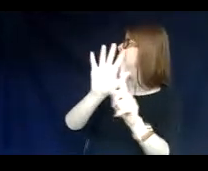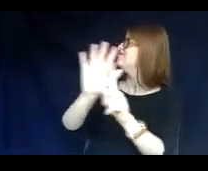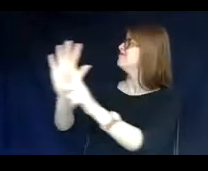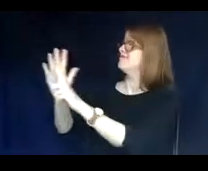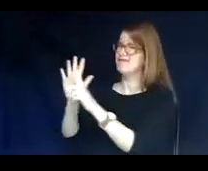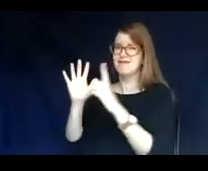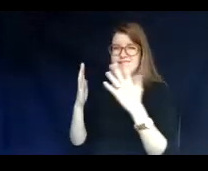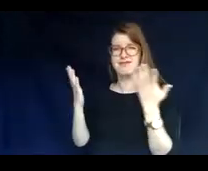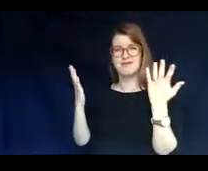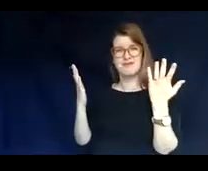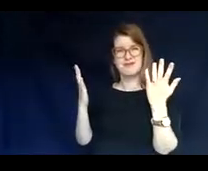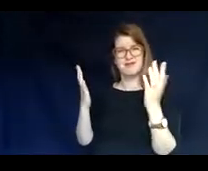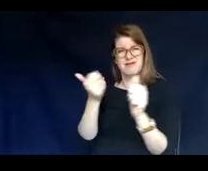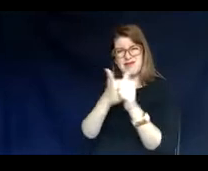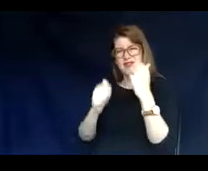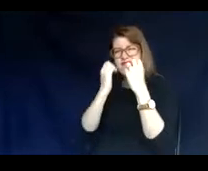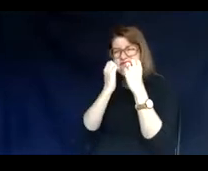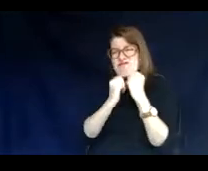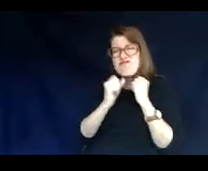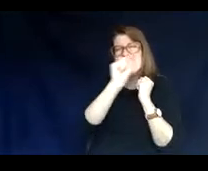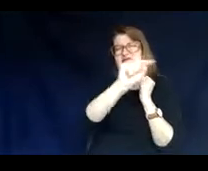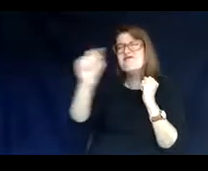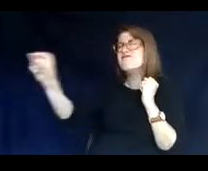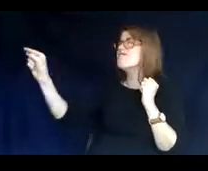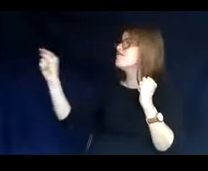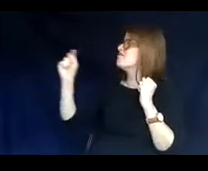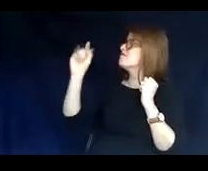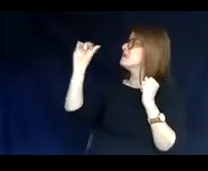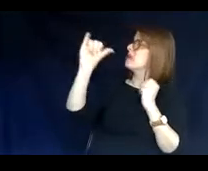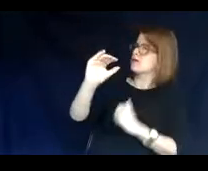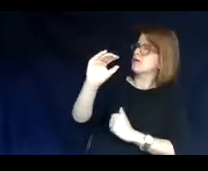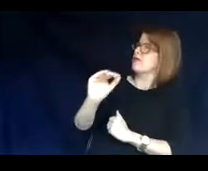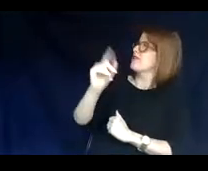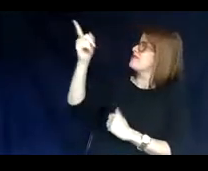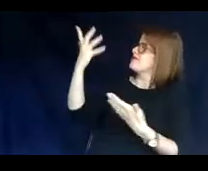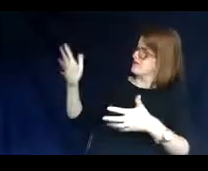Every precious one a child you died to